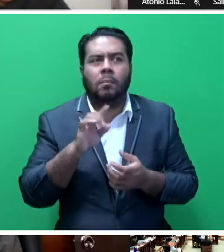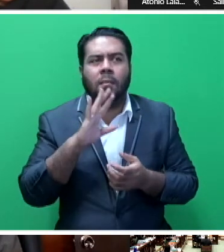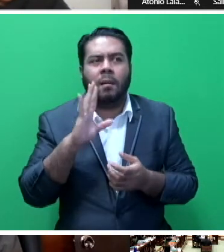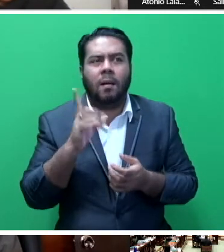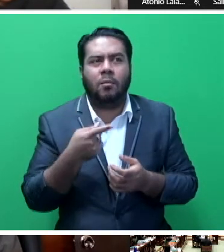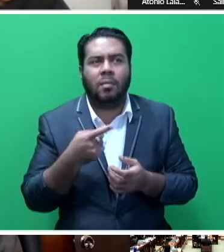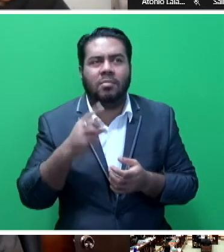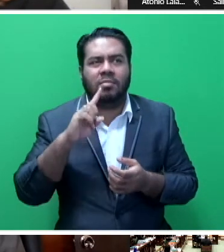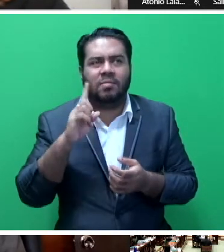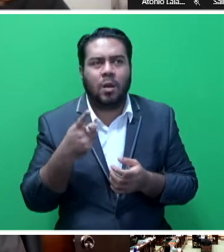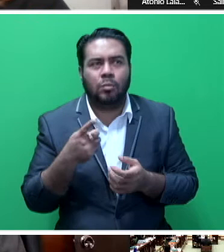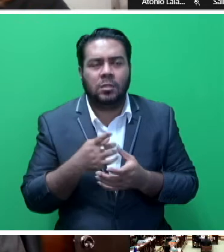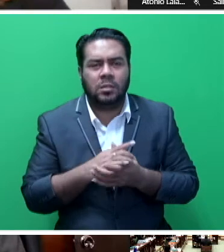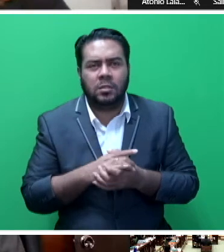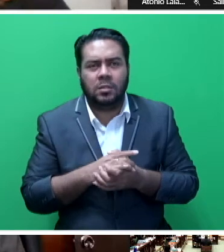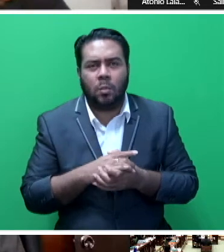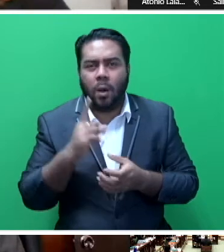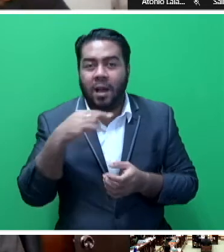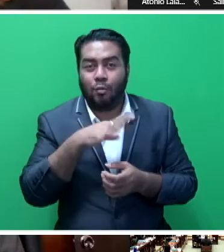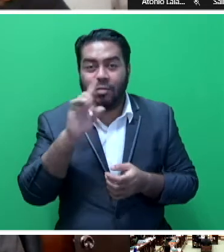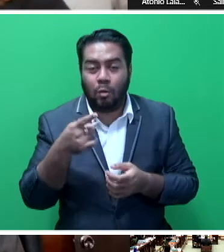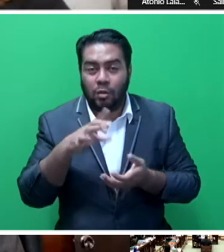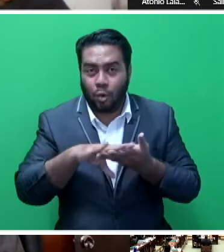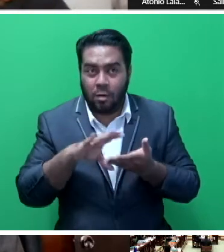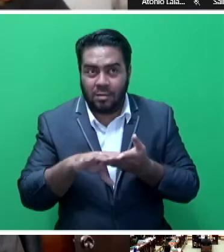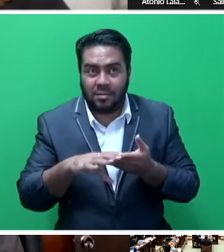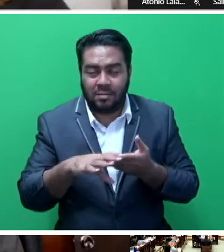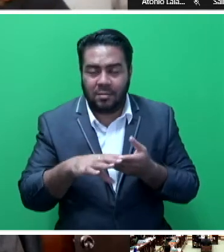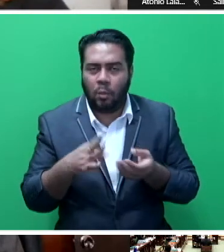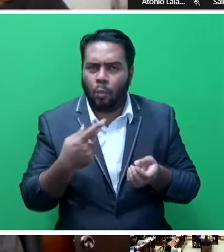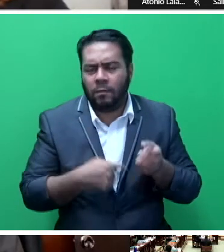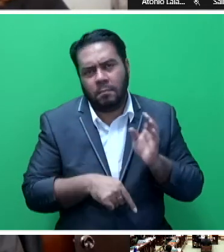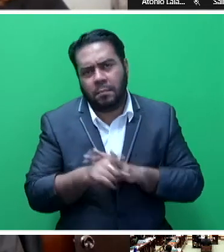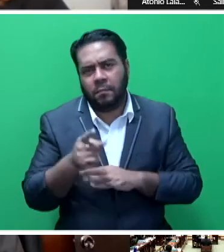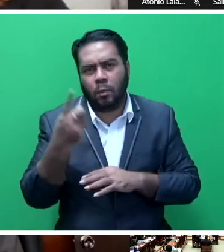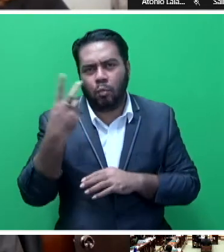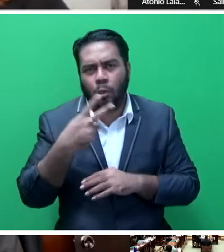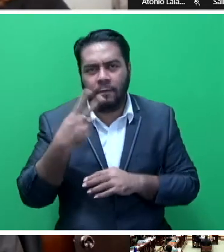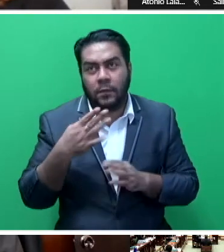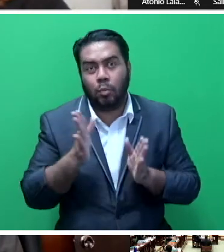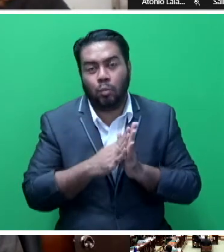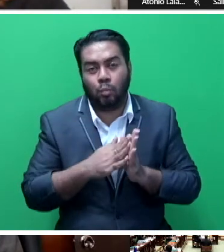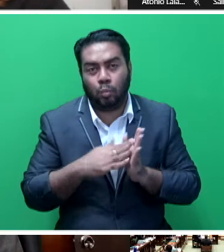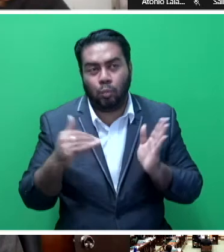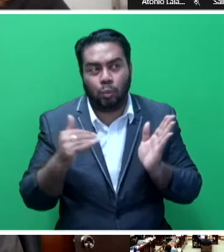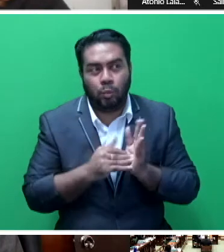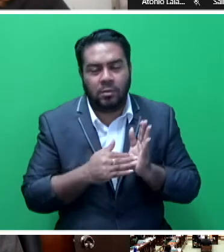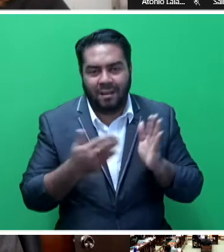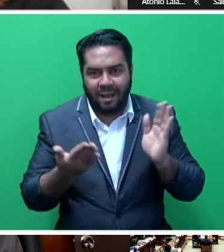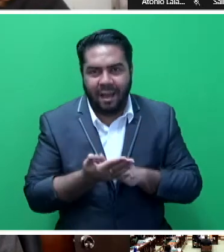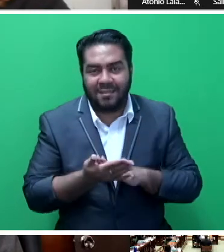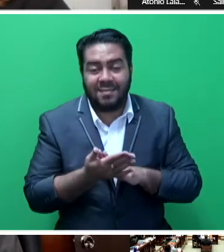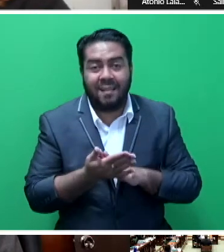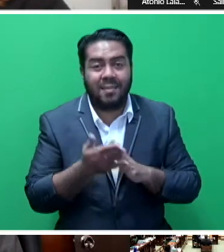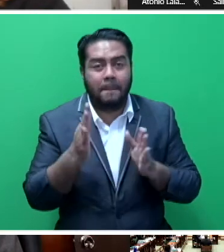120,000 Fijian dollars, and also sent 12 and sent patients to New Zealand under the medical treatment scheme